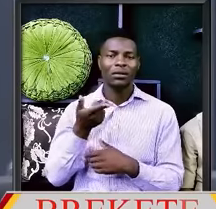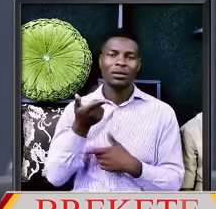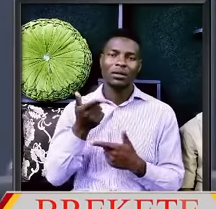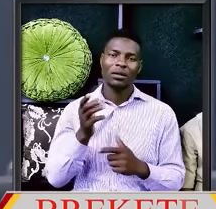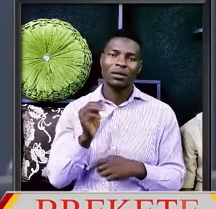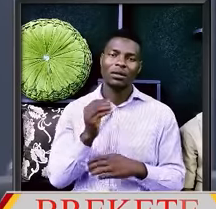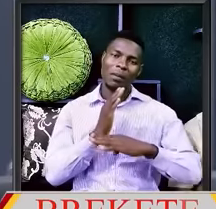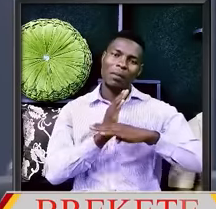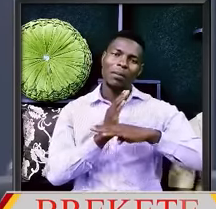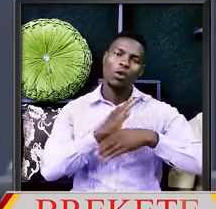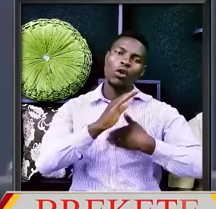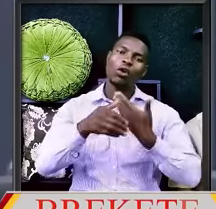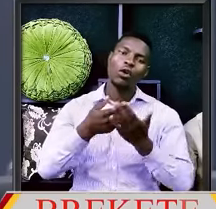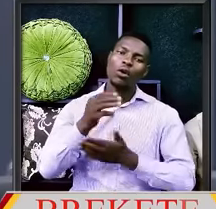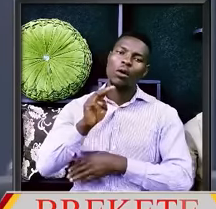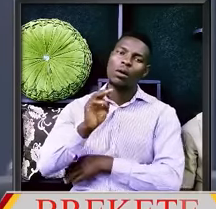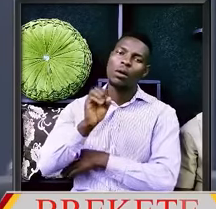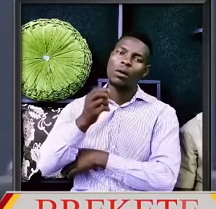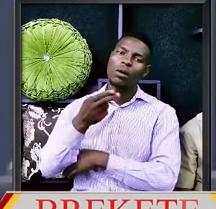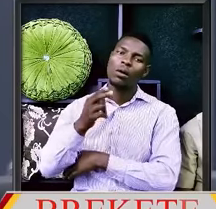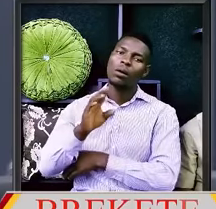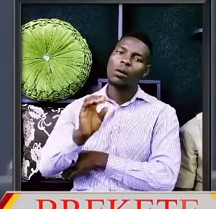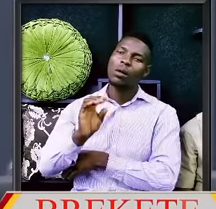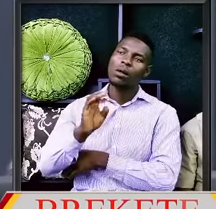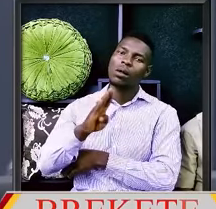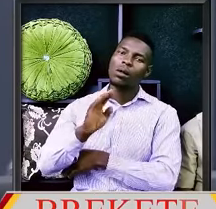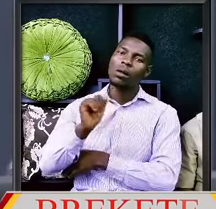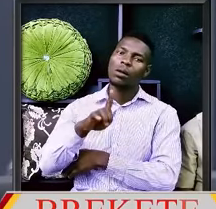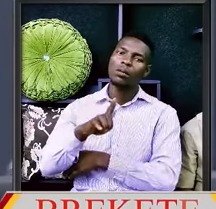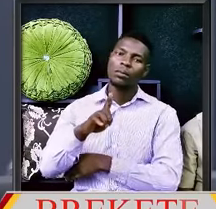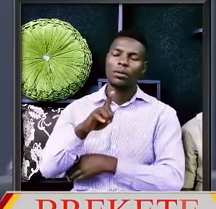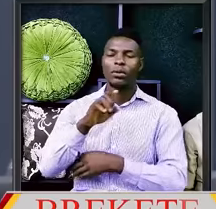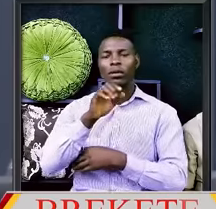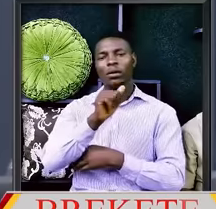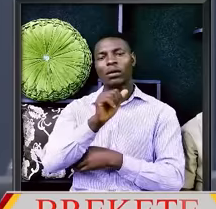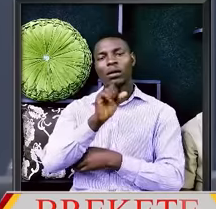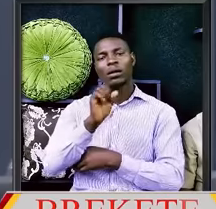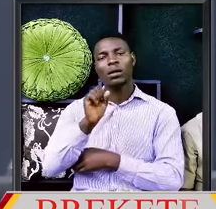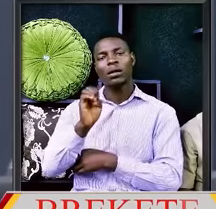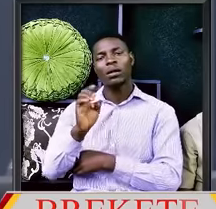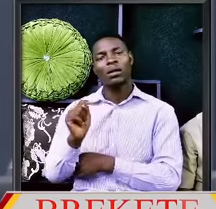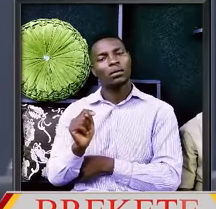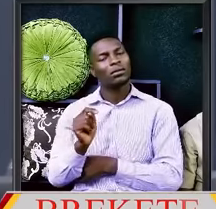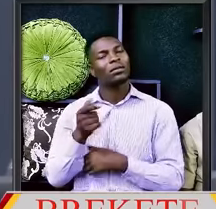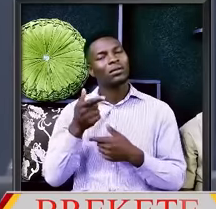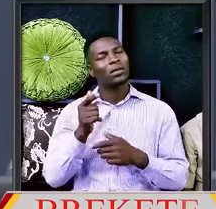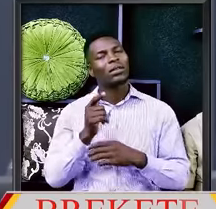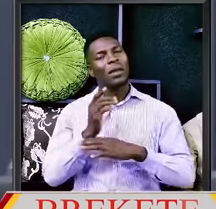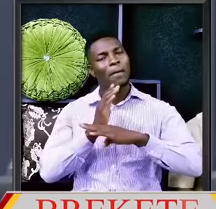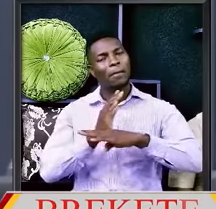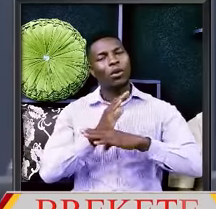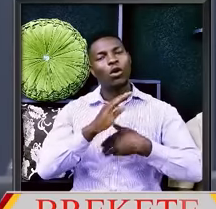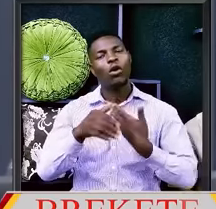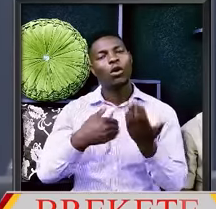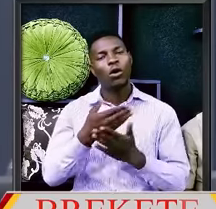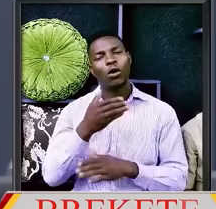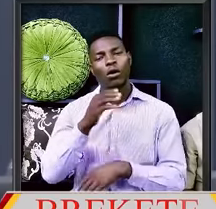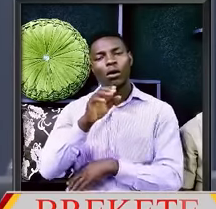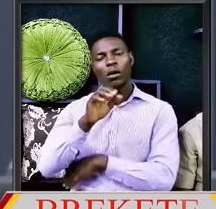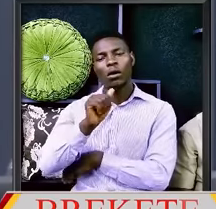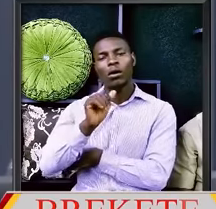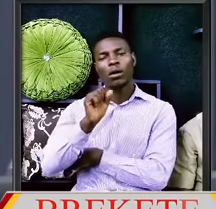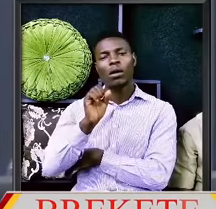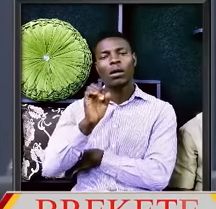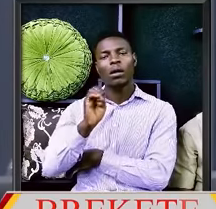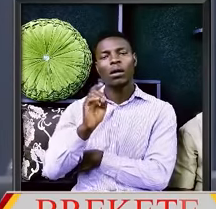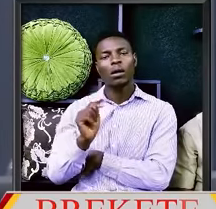all mobile assets, because people they use the money anyhow and so that don't get anything. When they block all the assets, may